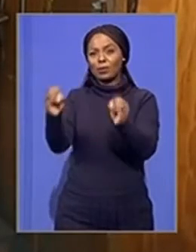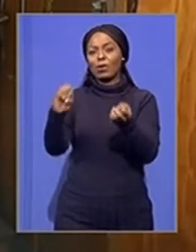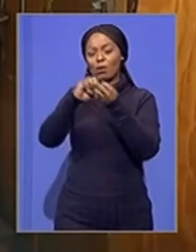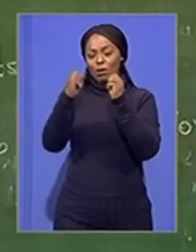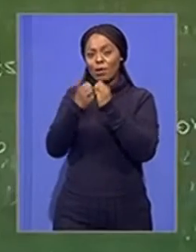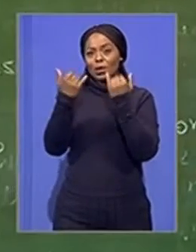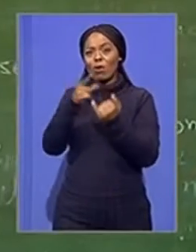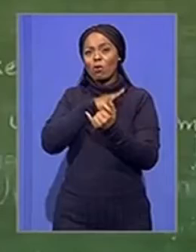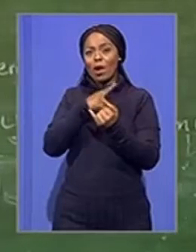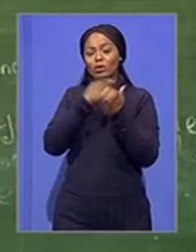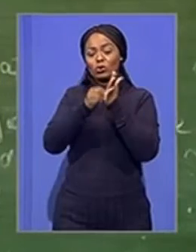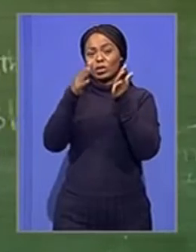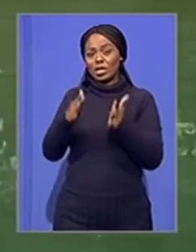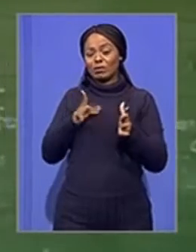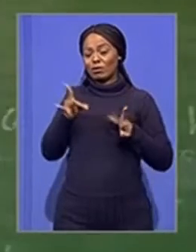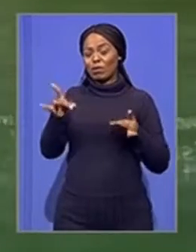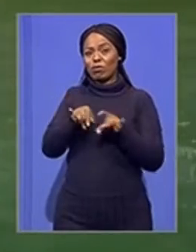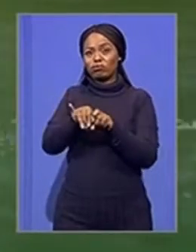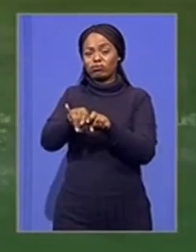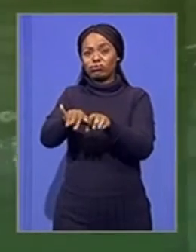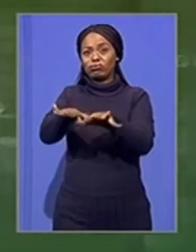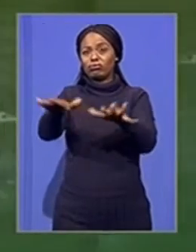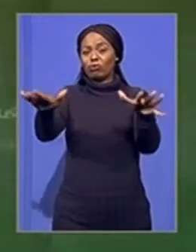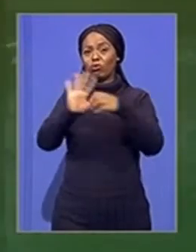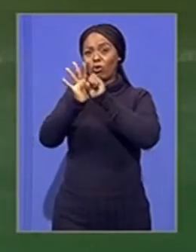palo tse ntseng di tswela pele ho phahama ke barutwana ba